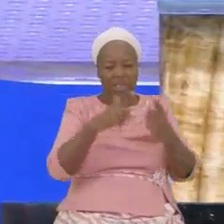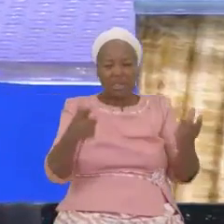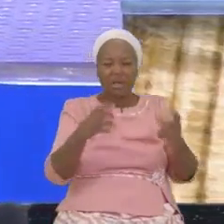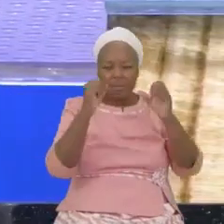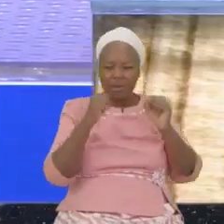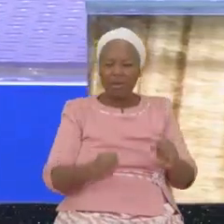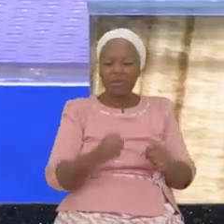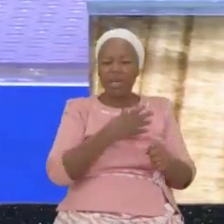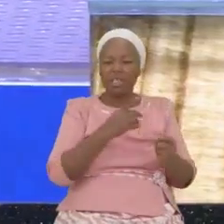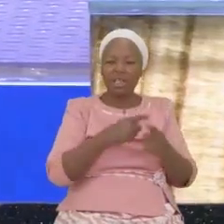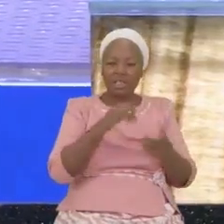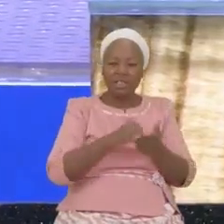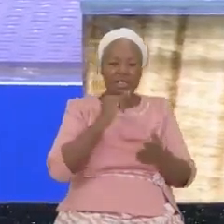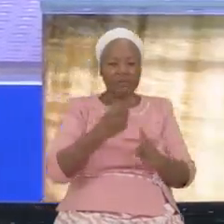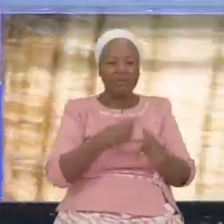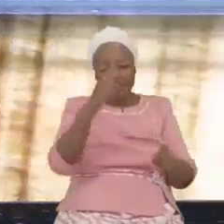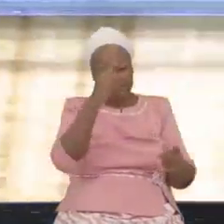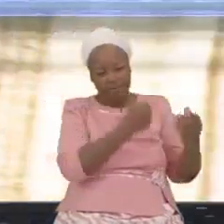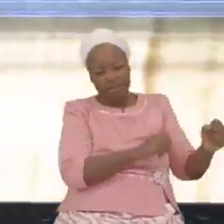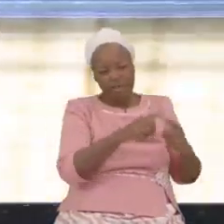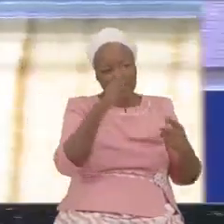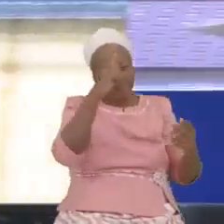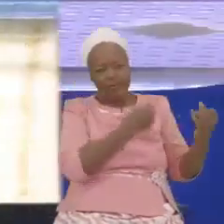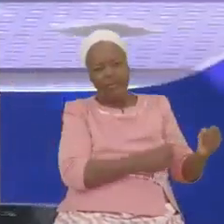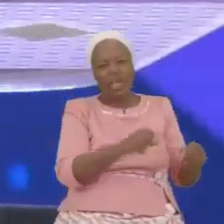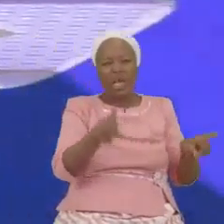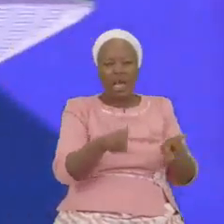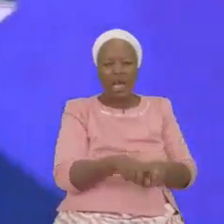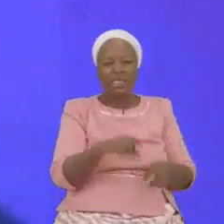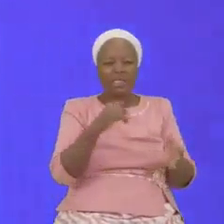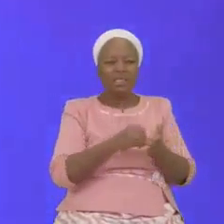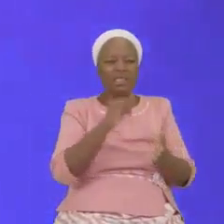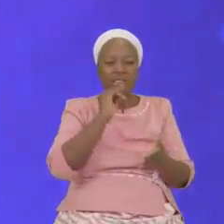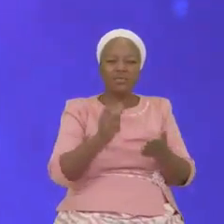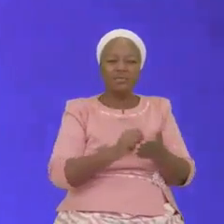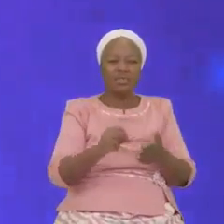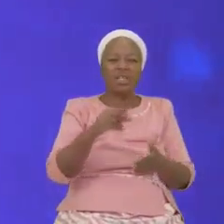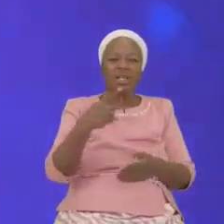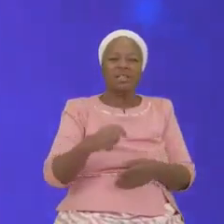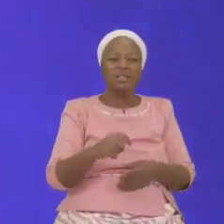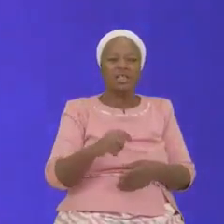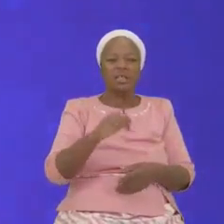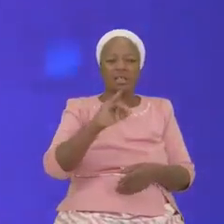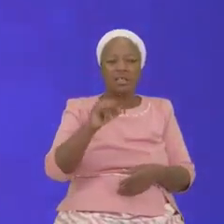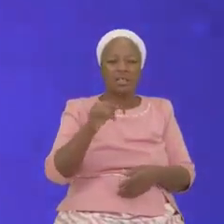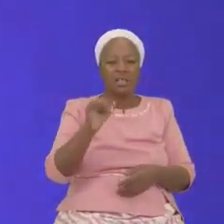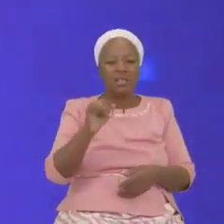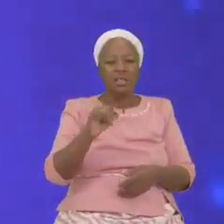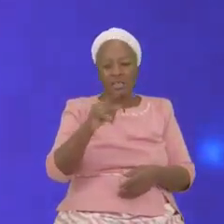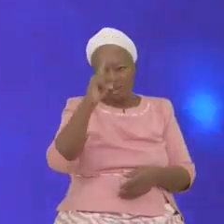It says it is from faith to faith, as it is written, the just